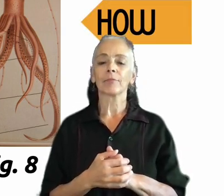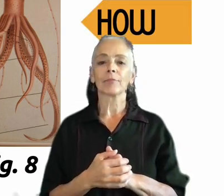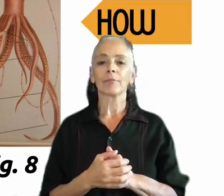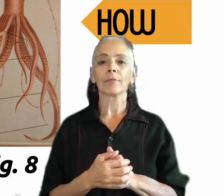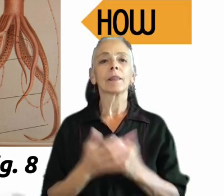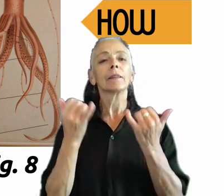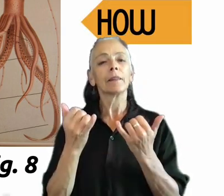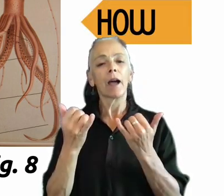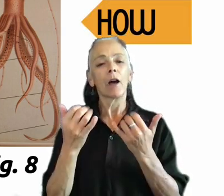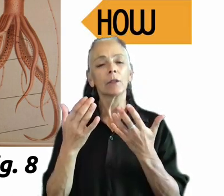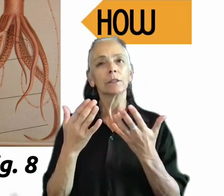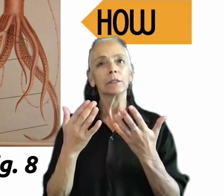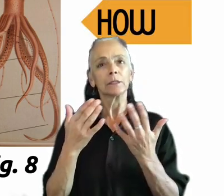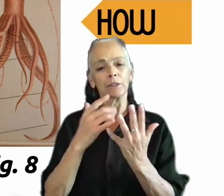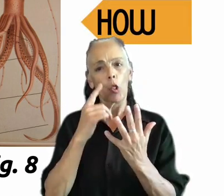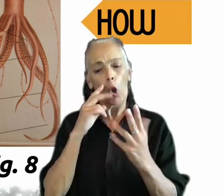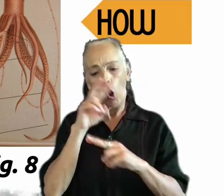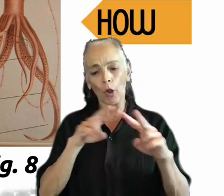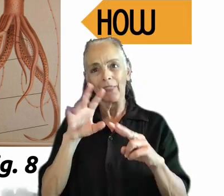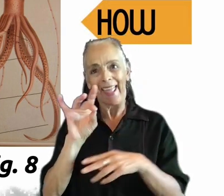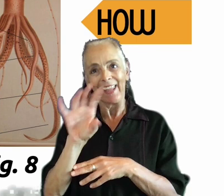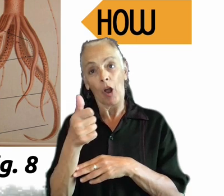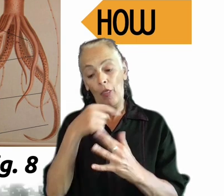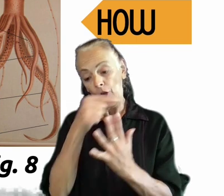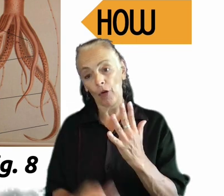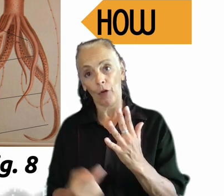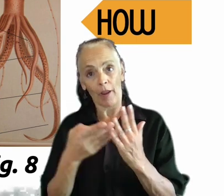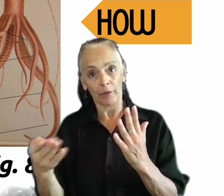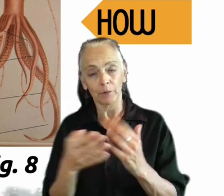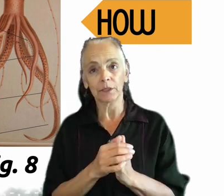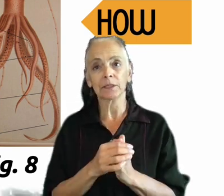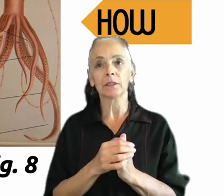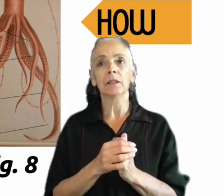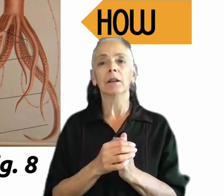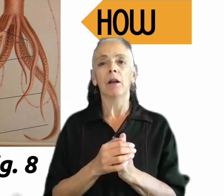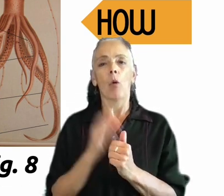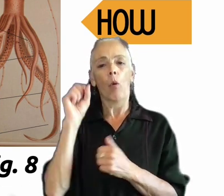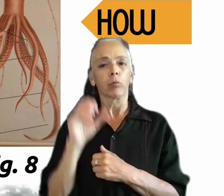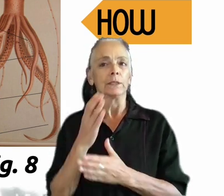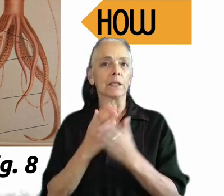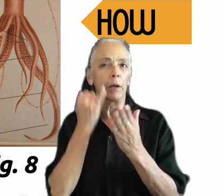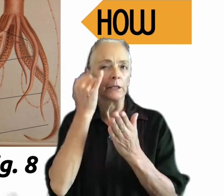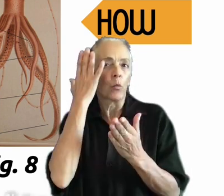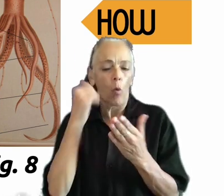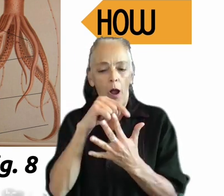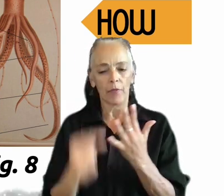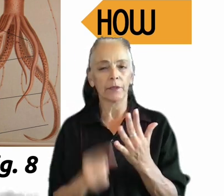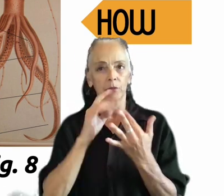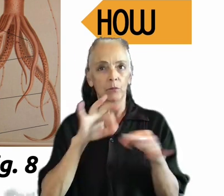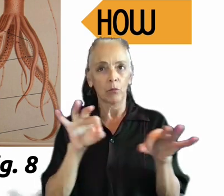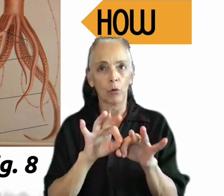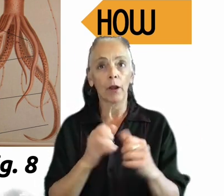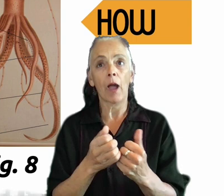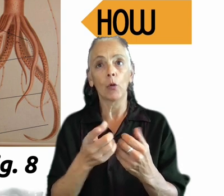but let's walk through the eight other items and and as we do i'll give you some ideas as to why these items are important and how you can